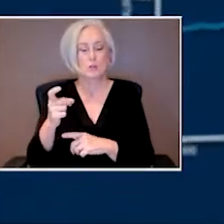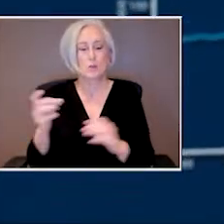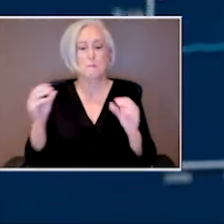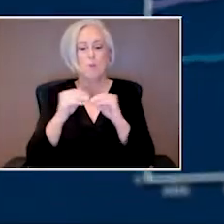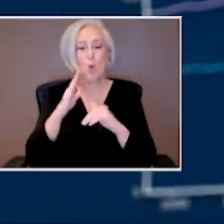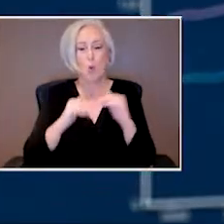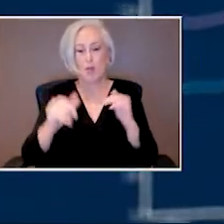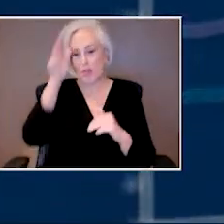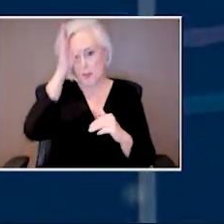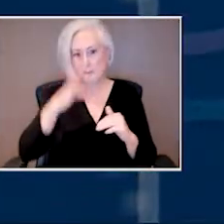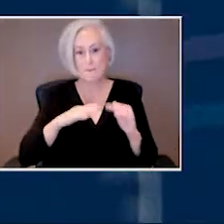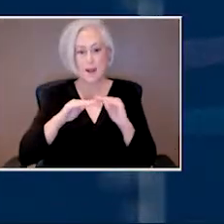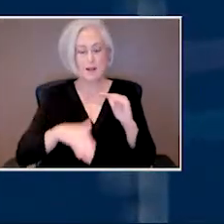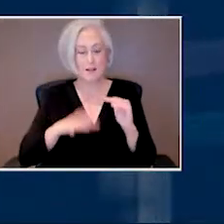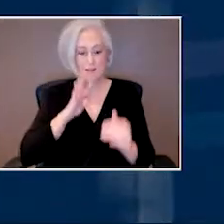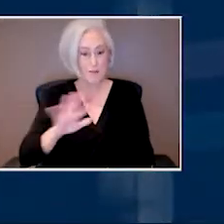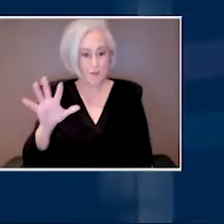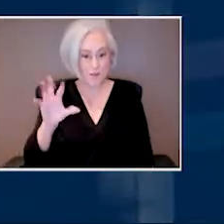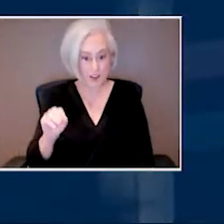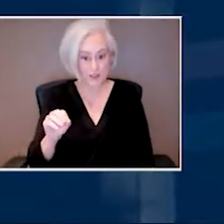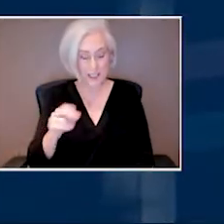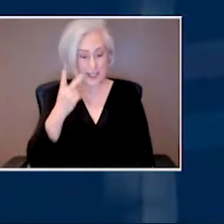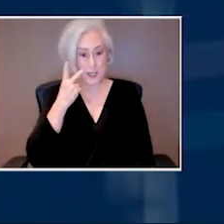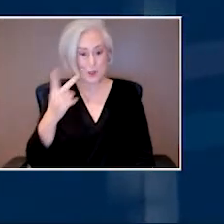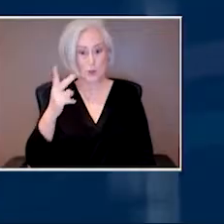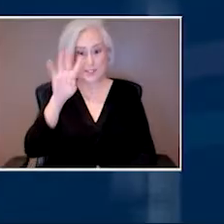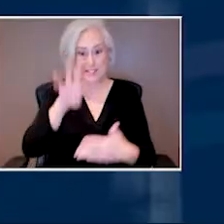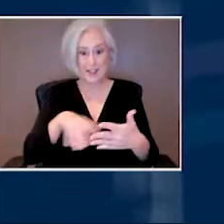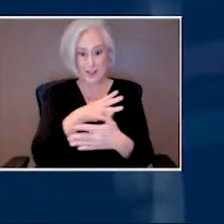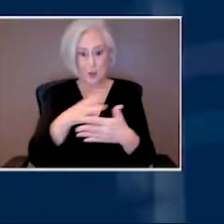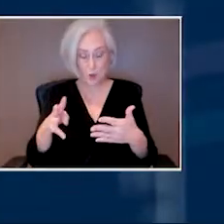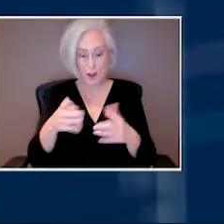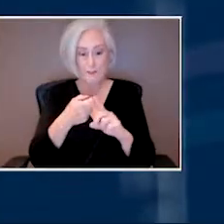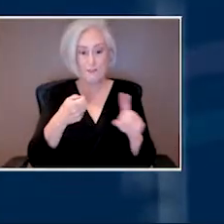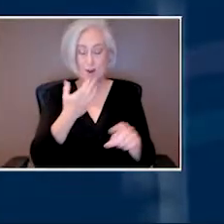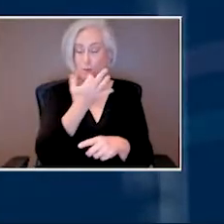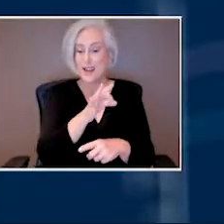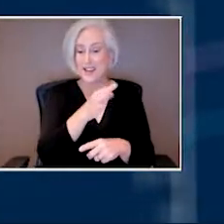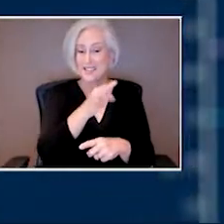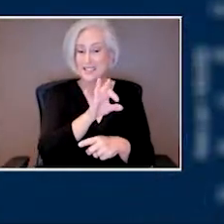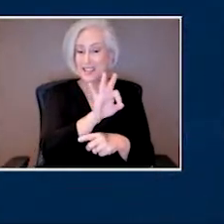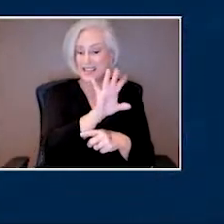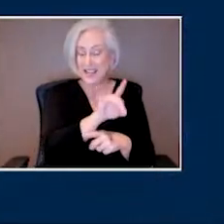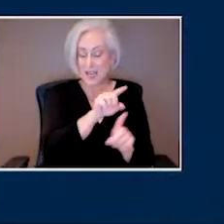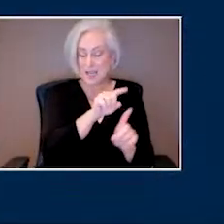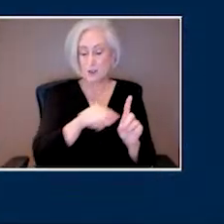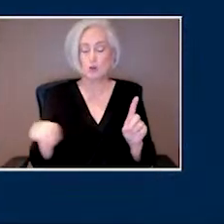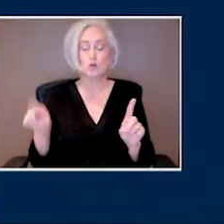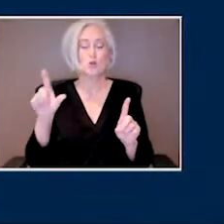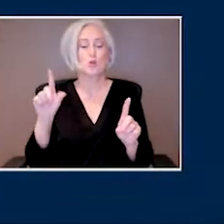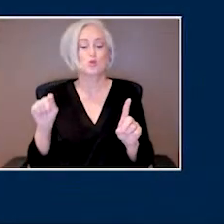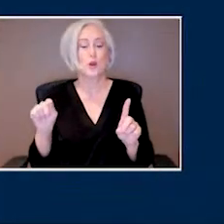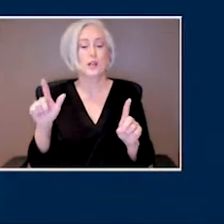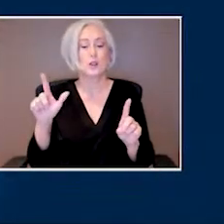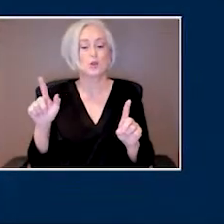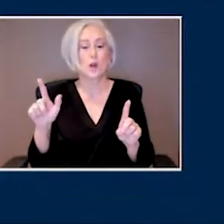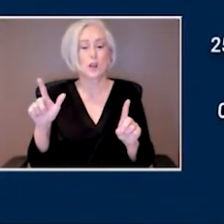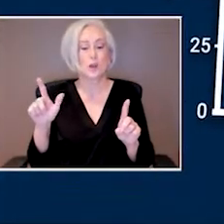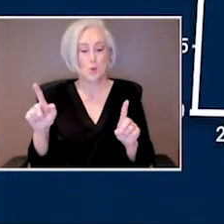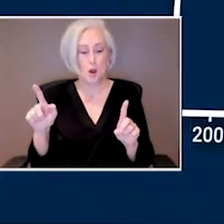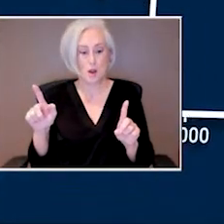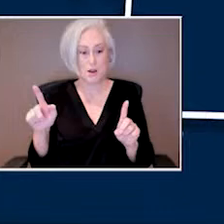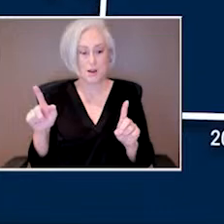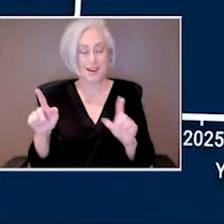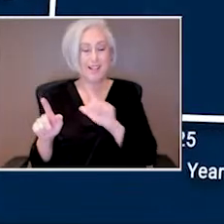the rate of new cancer diagnoses from 1998 to 2021. The left graph is people under 50.